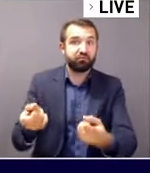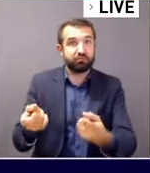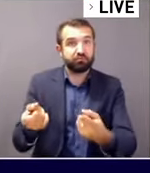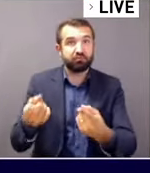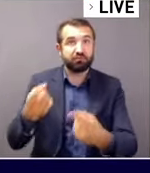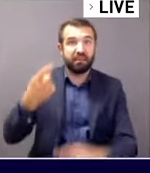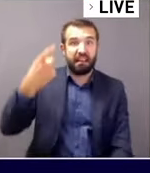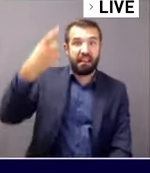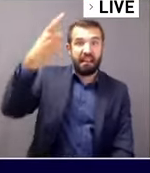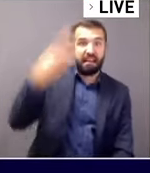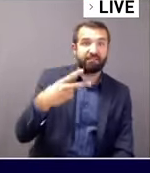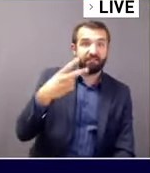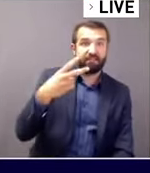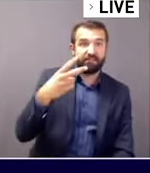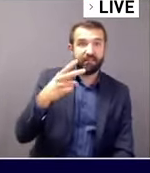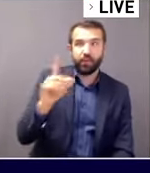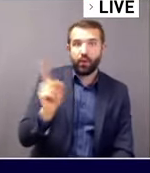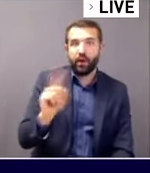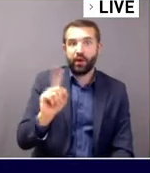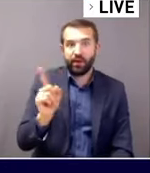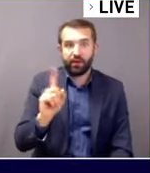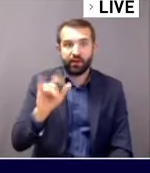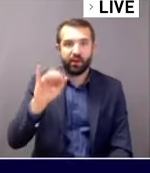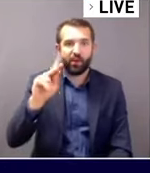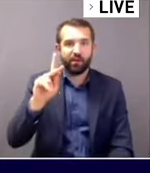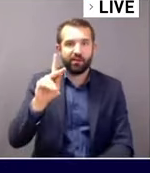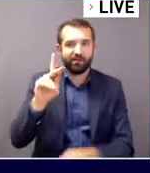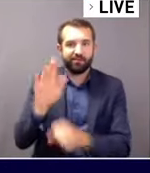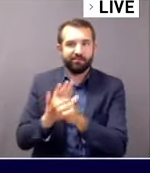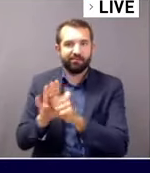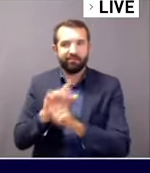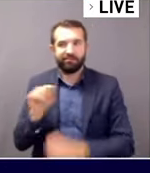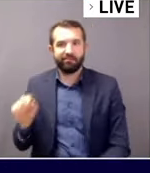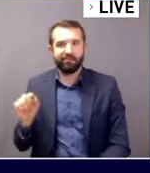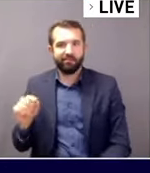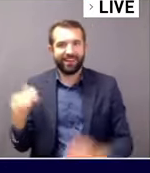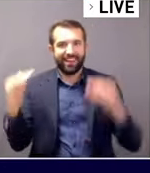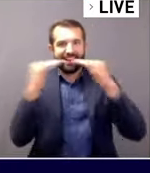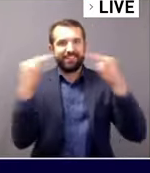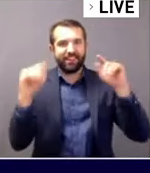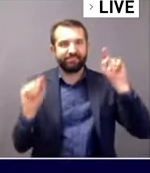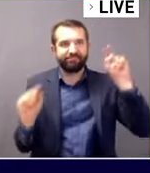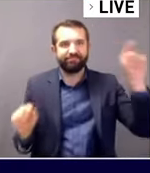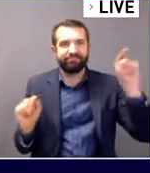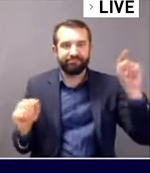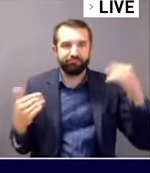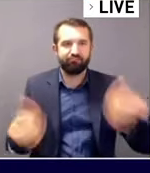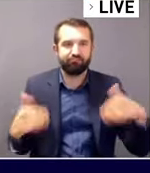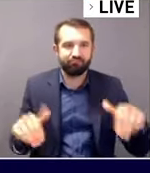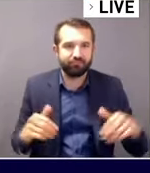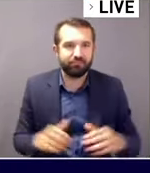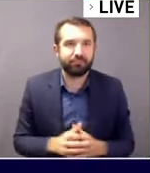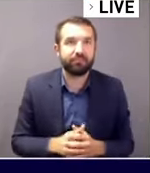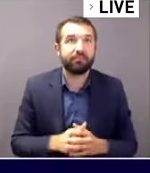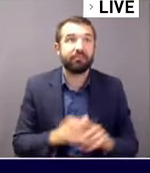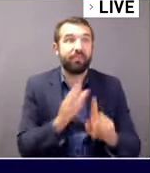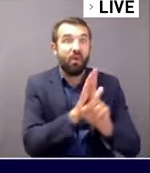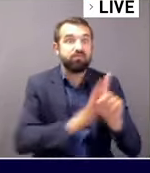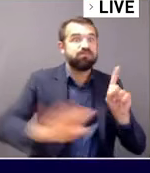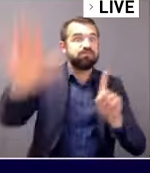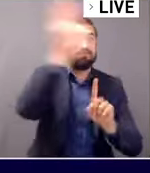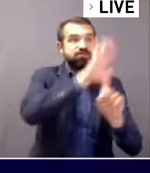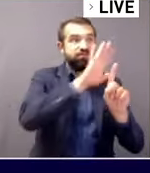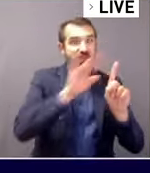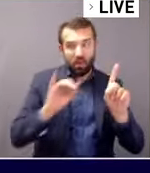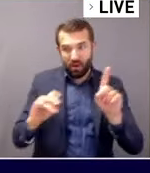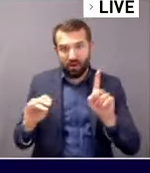York County. Across the entire state, about half of the outbreaks are centered in York County. And one of the things that